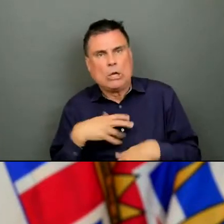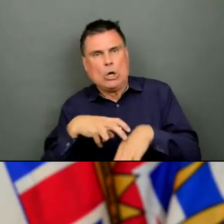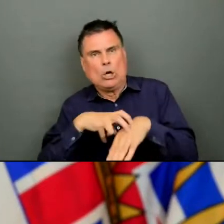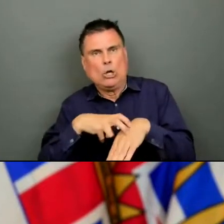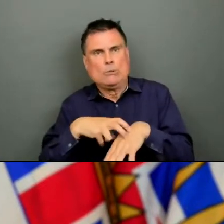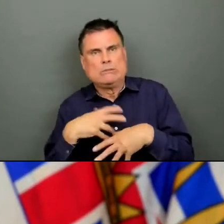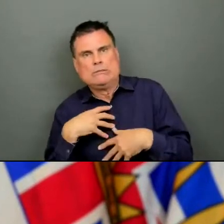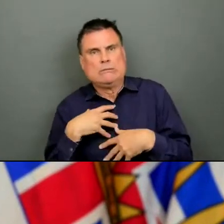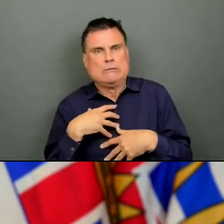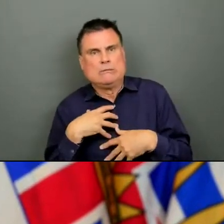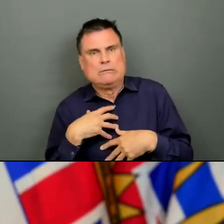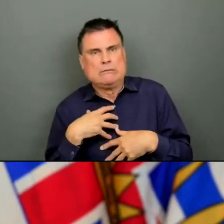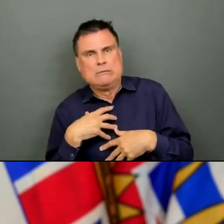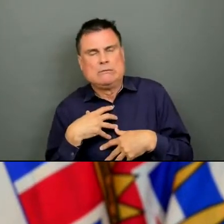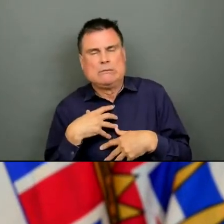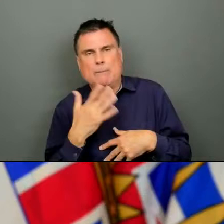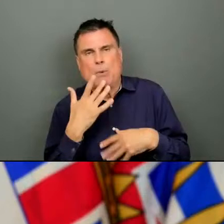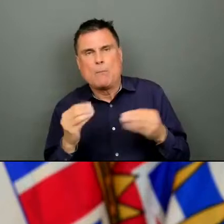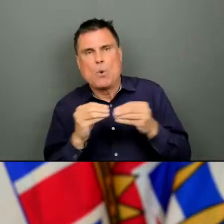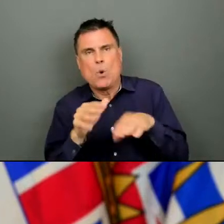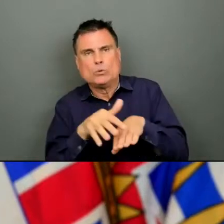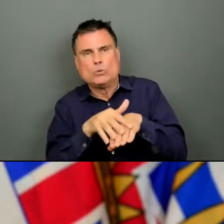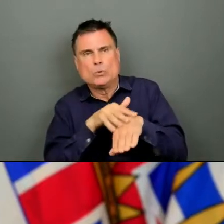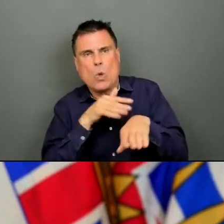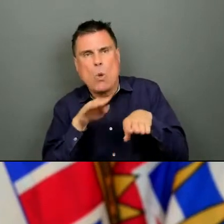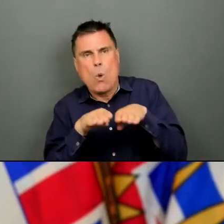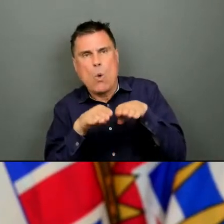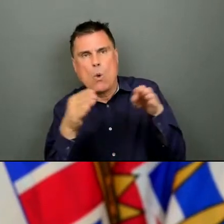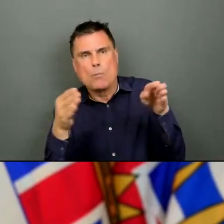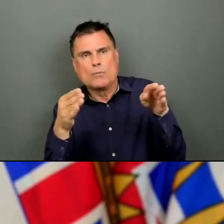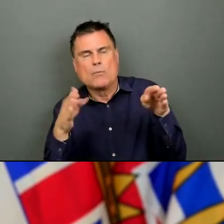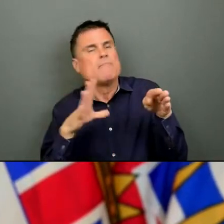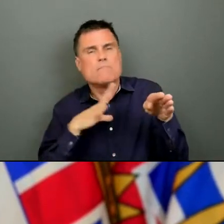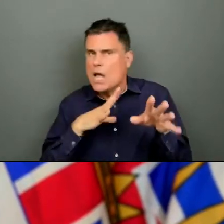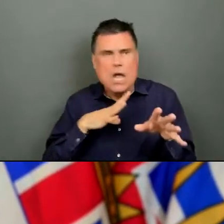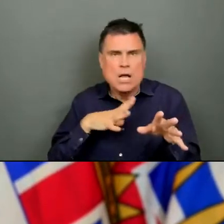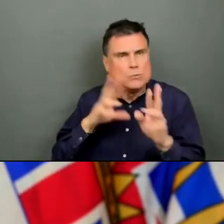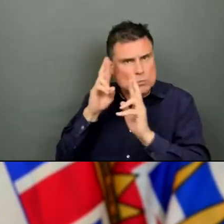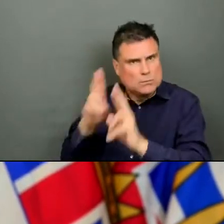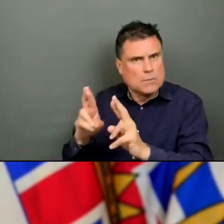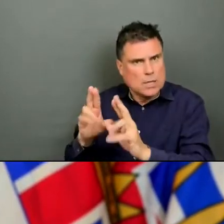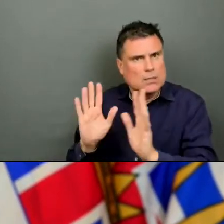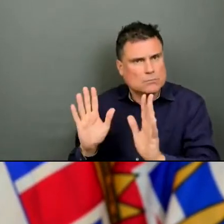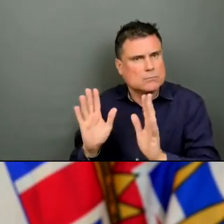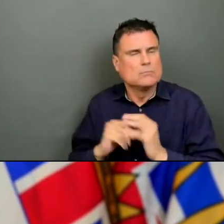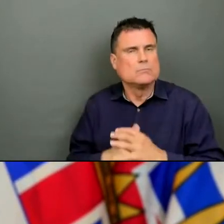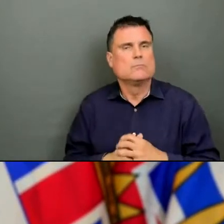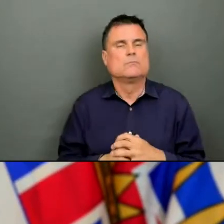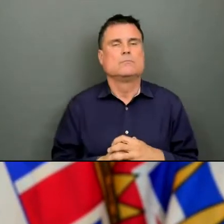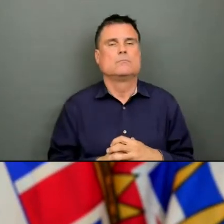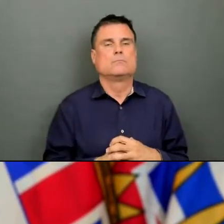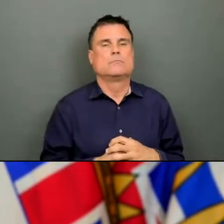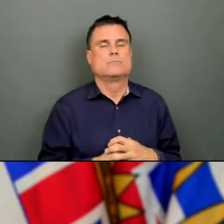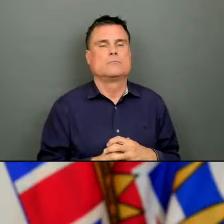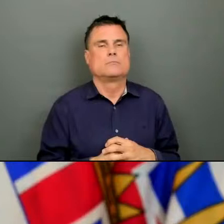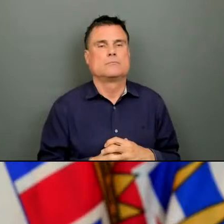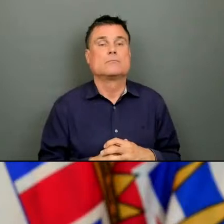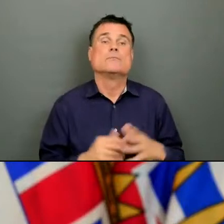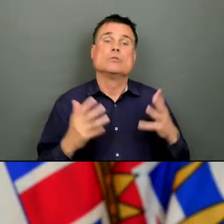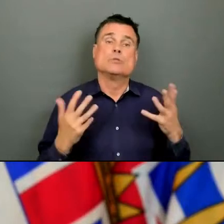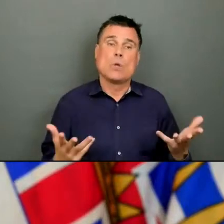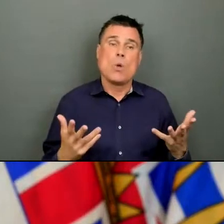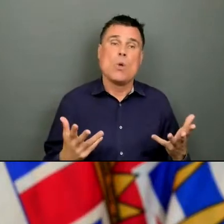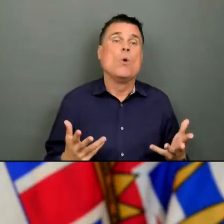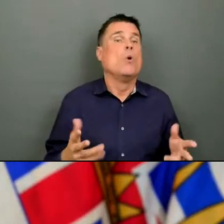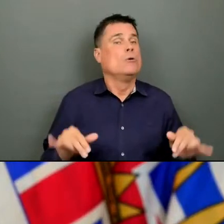their own risk tolerance and what's happening to them personally or in their community. So let's continue to push